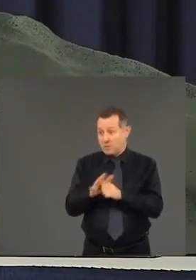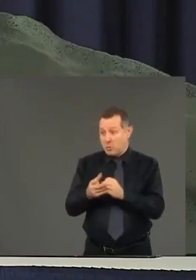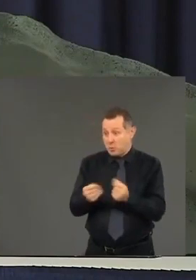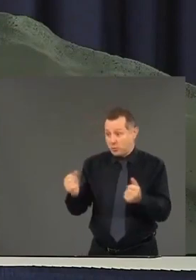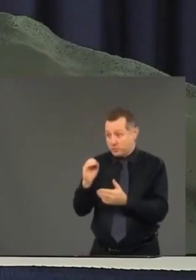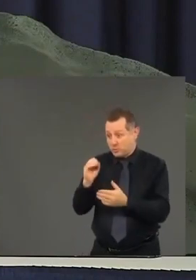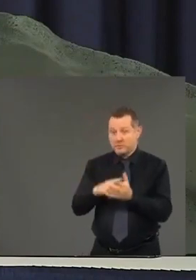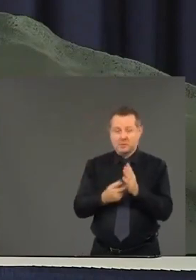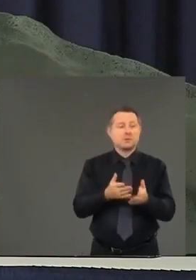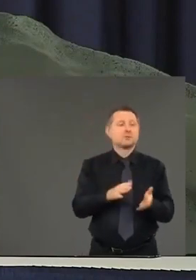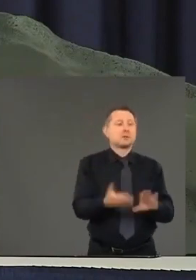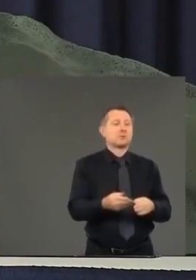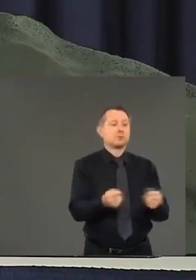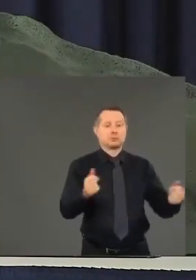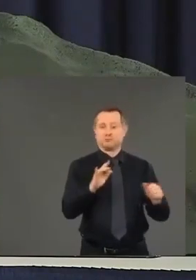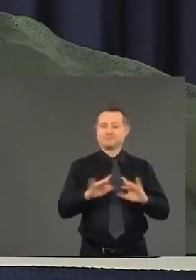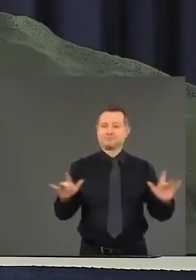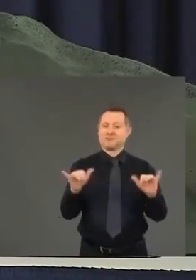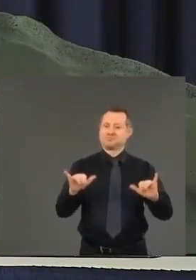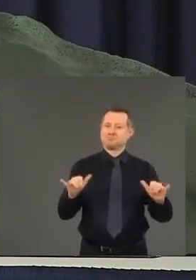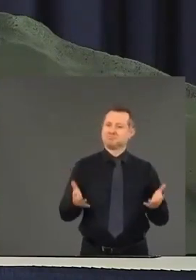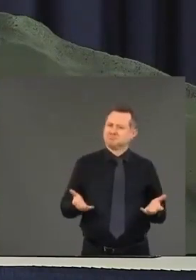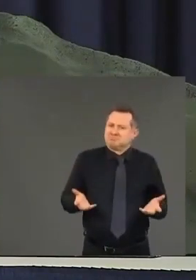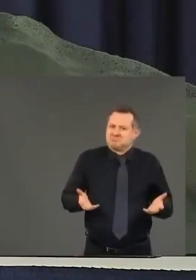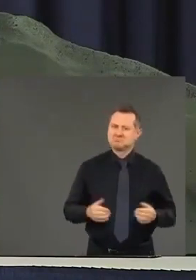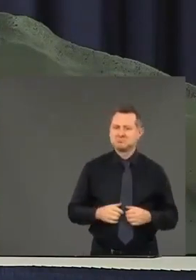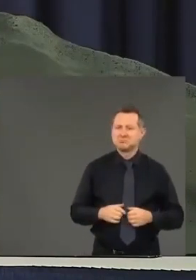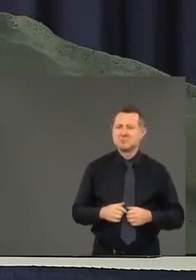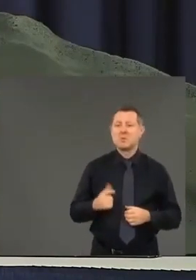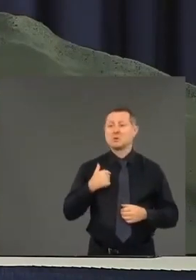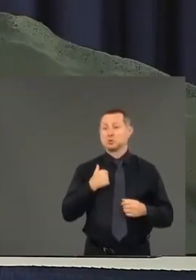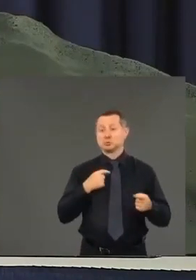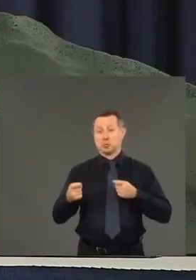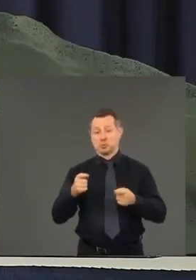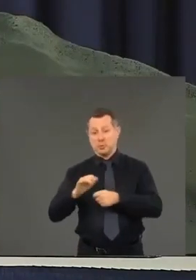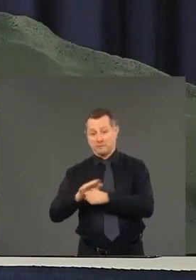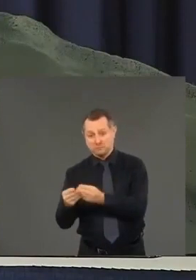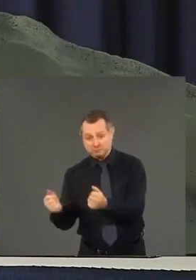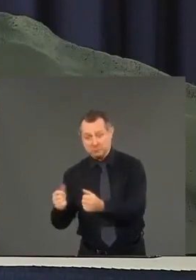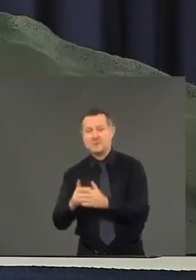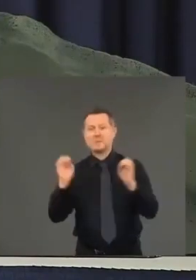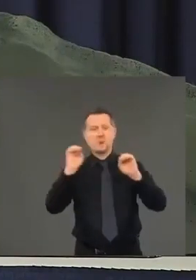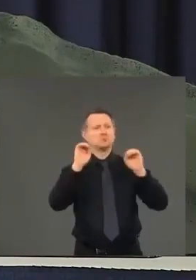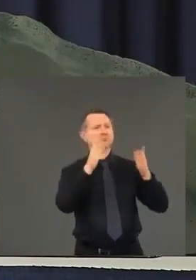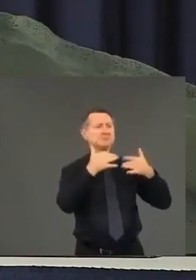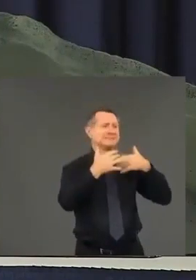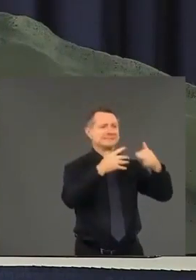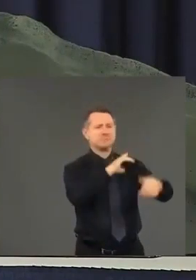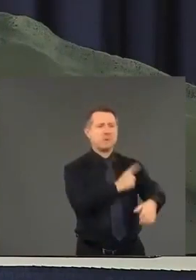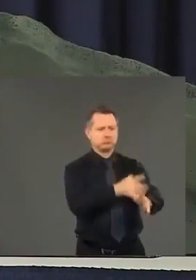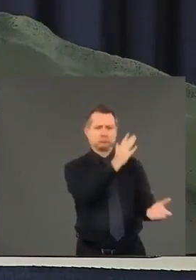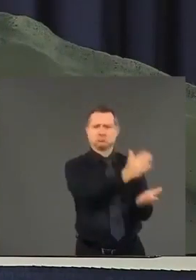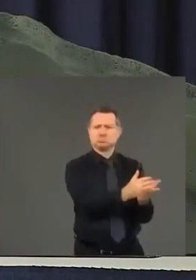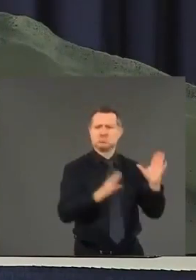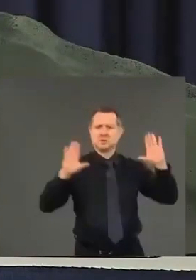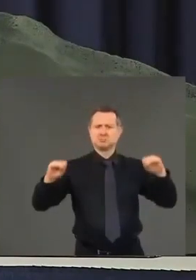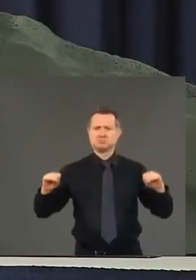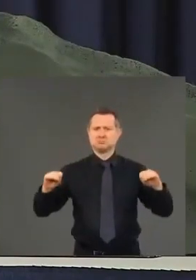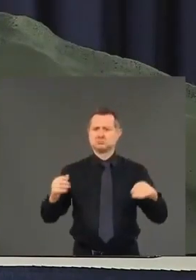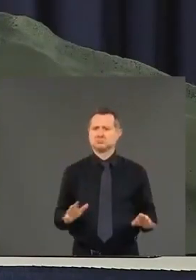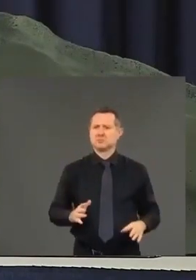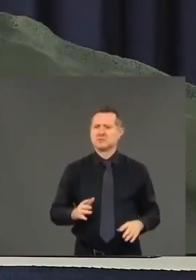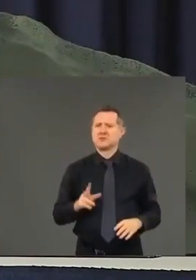Or when we get control of COVID, it ends. Do you think it ends today when you have 38 states with